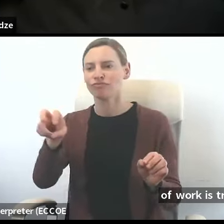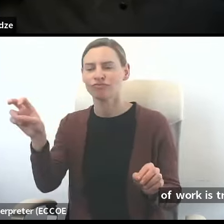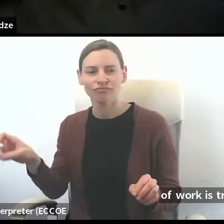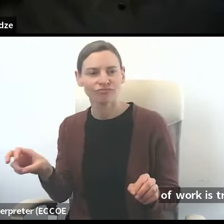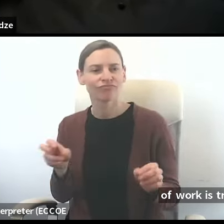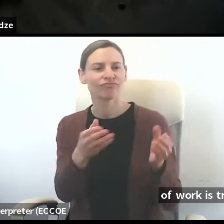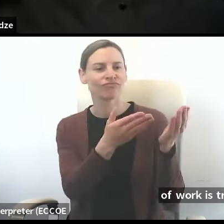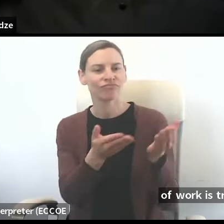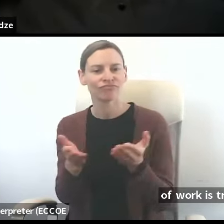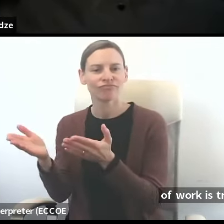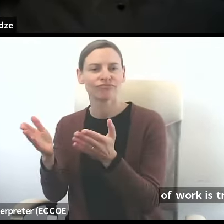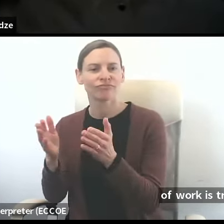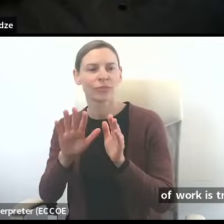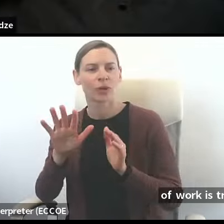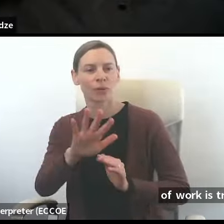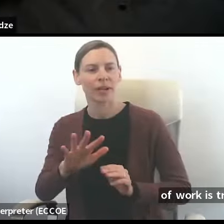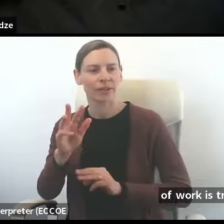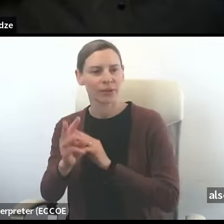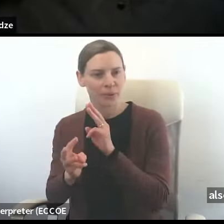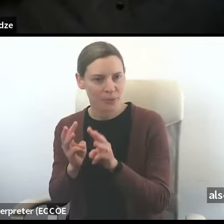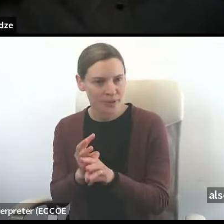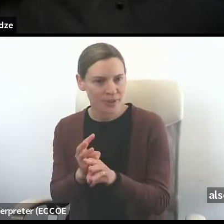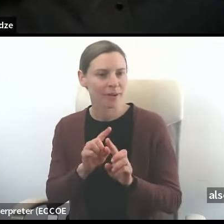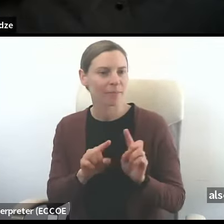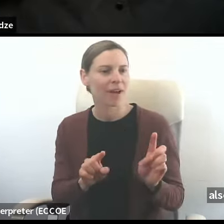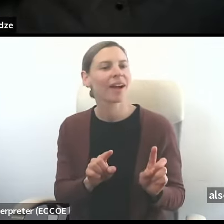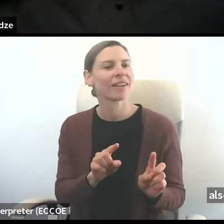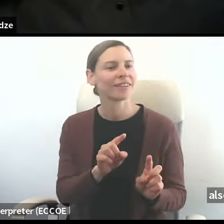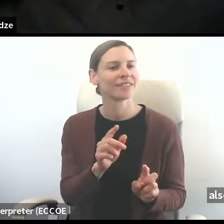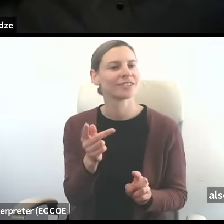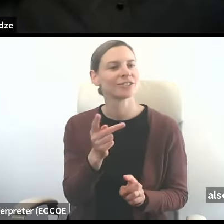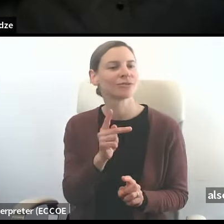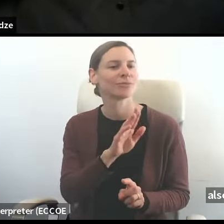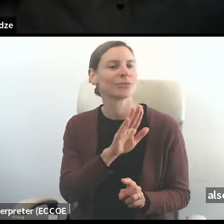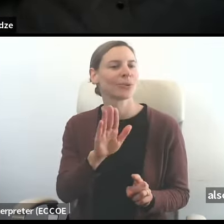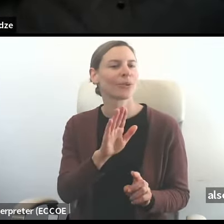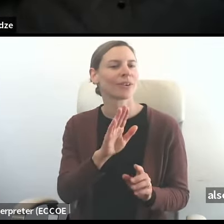very kind of international art practices.